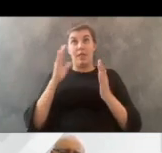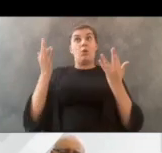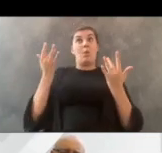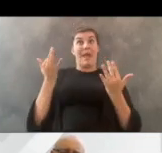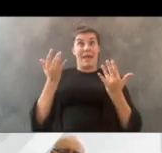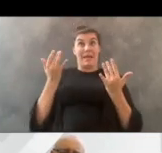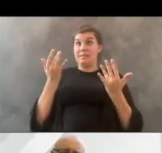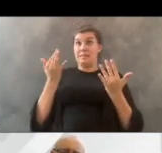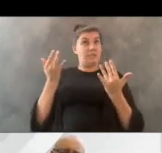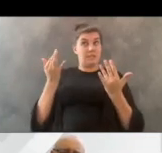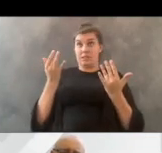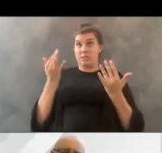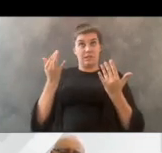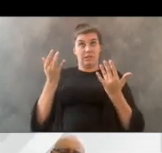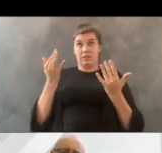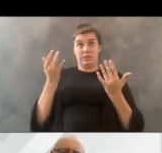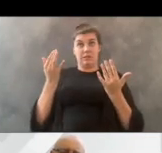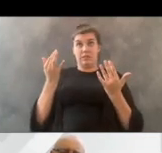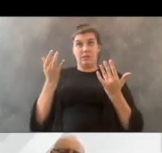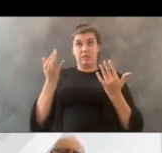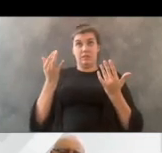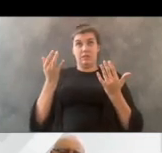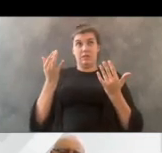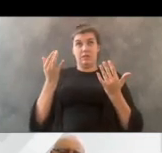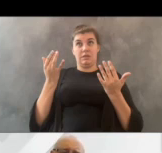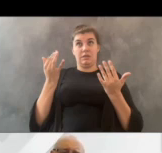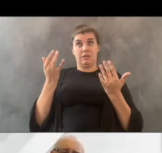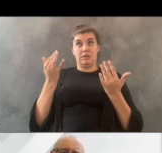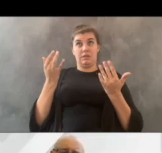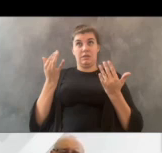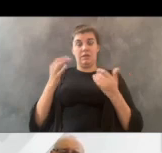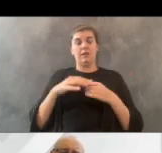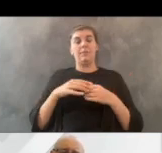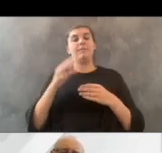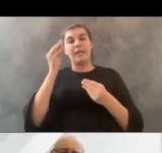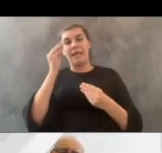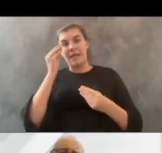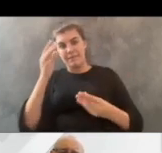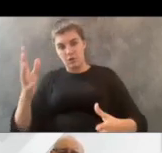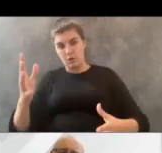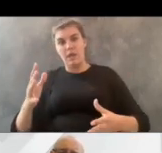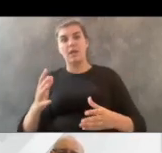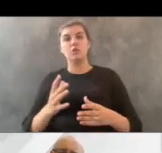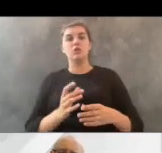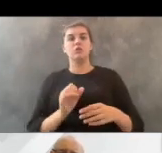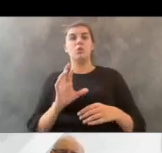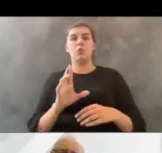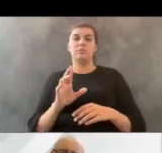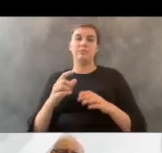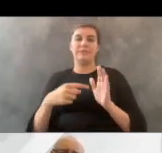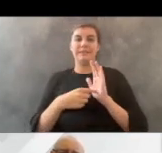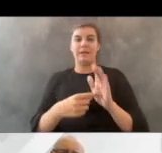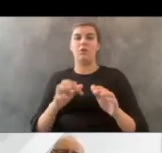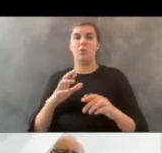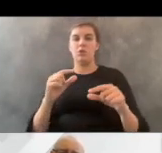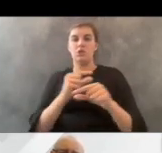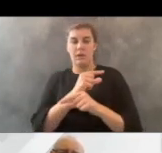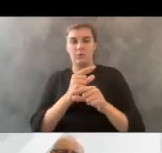be louder than ambient sound up to a maximum volume of 5 dB louder than ambient